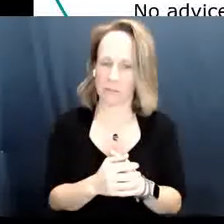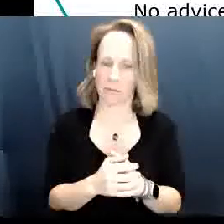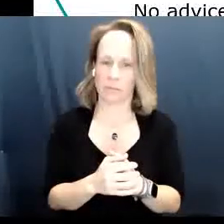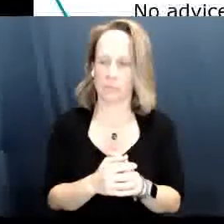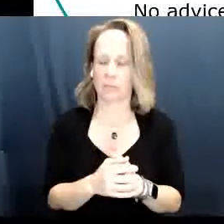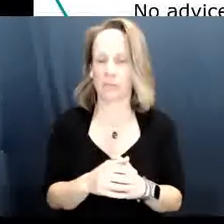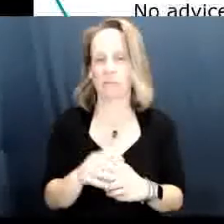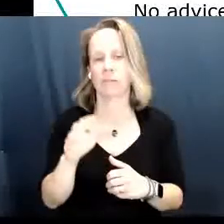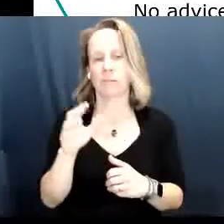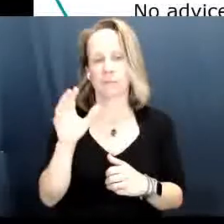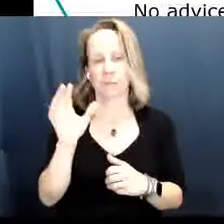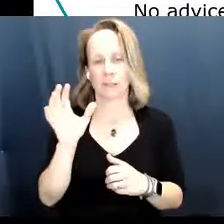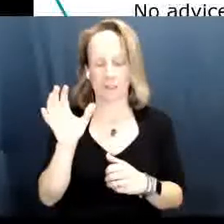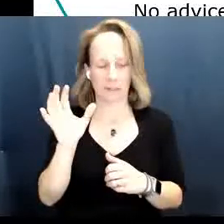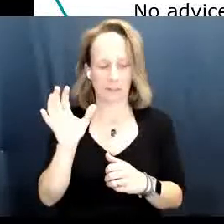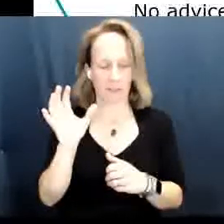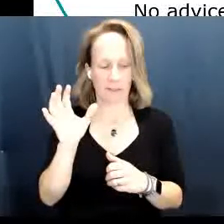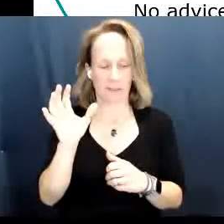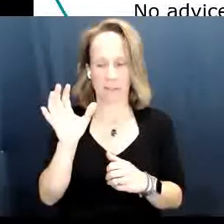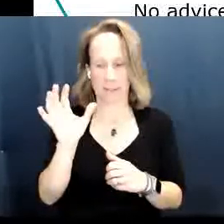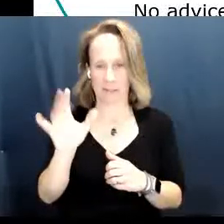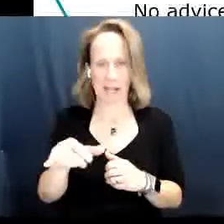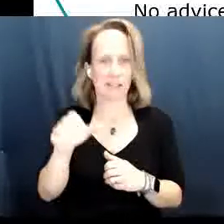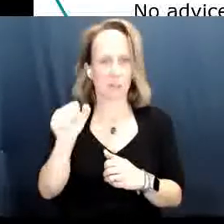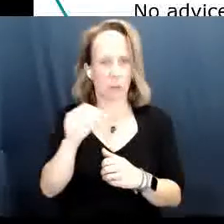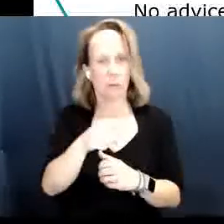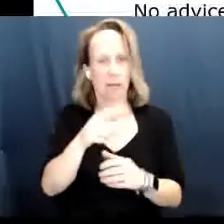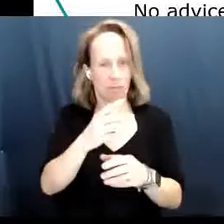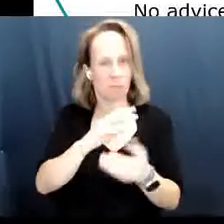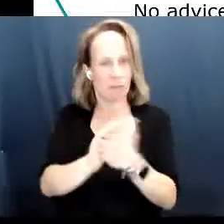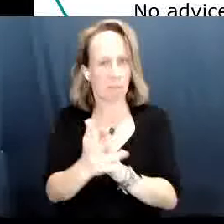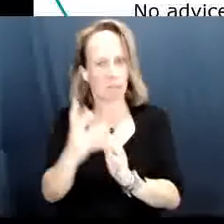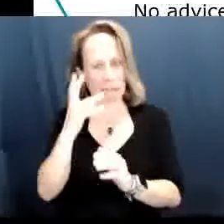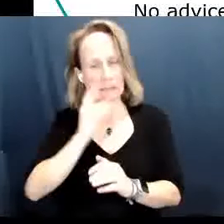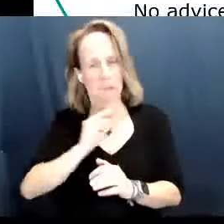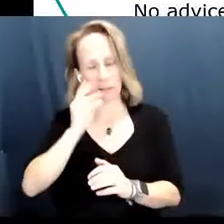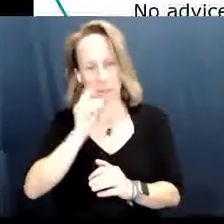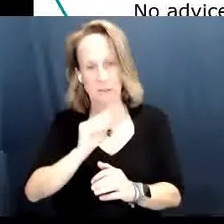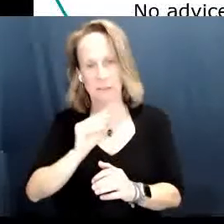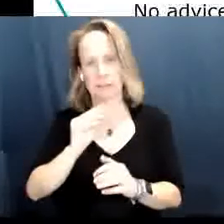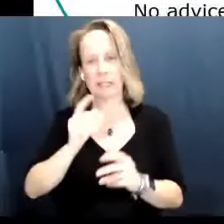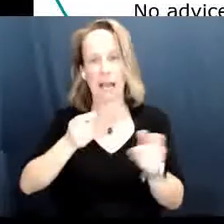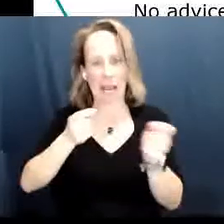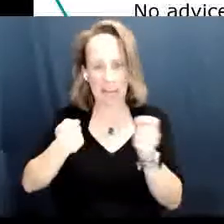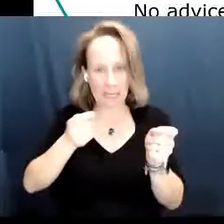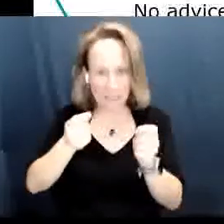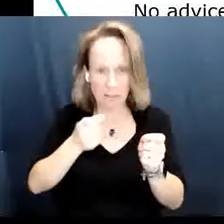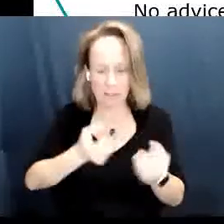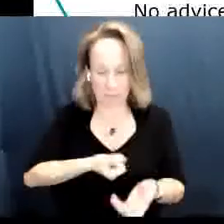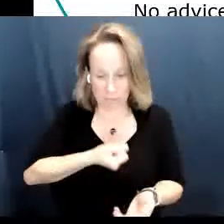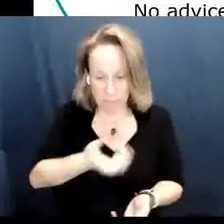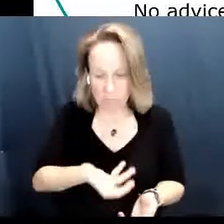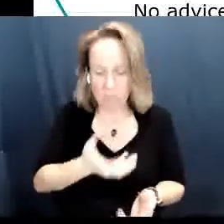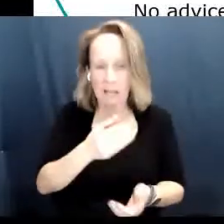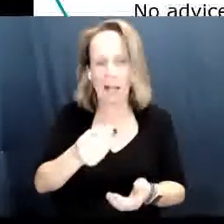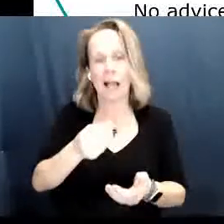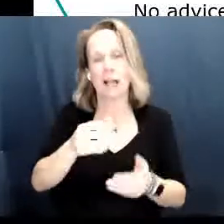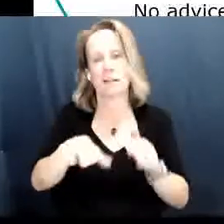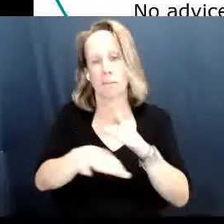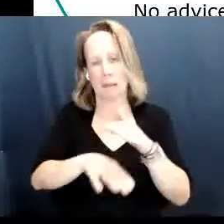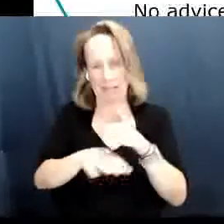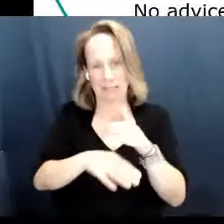facilitating support groups to have experience working with sexual violence survivors, handling disclosures, and some basic facilitation